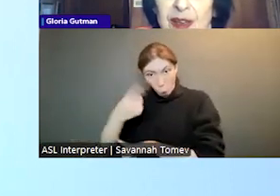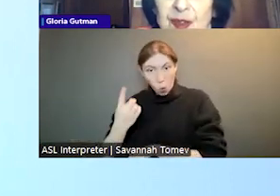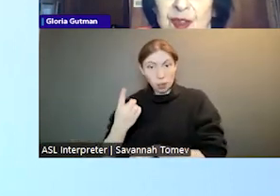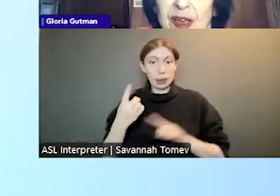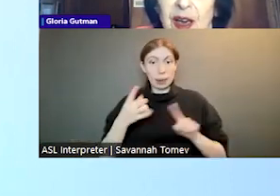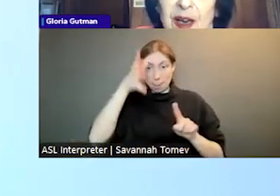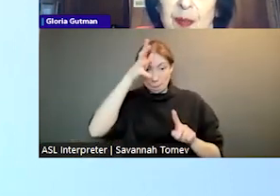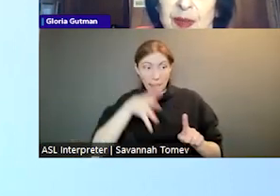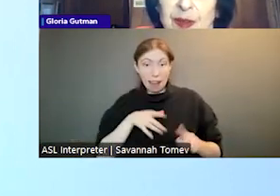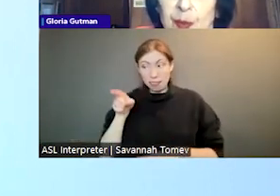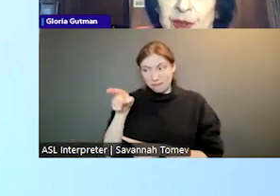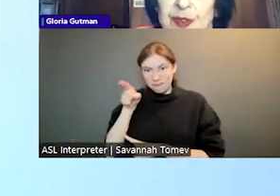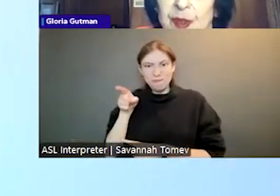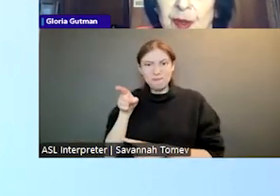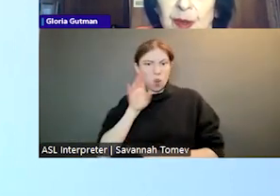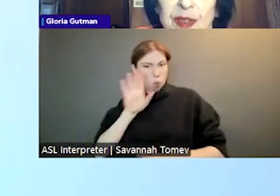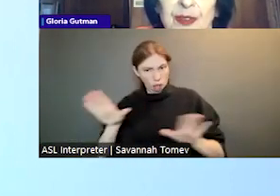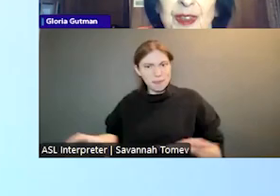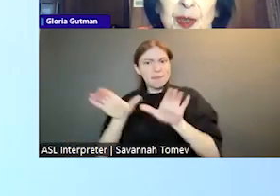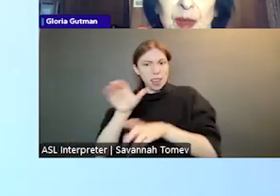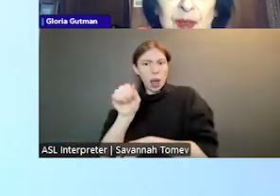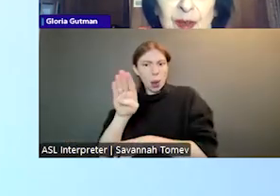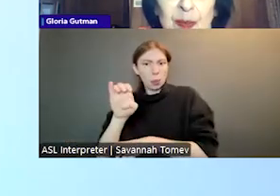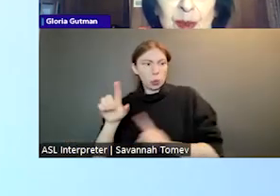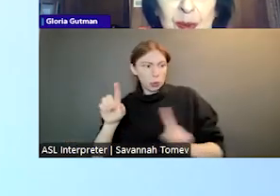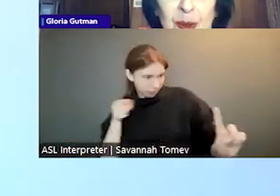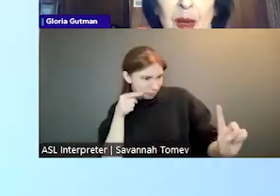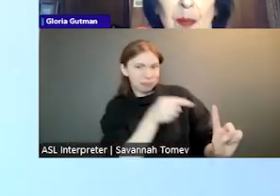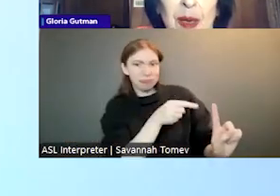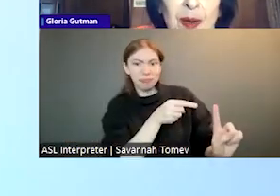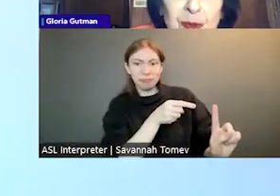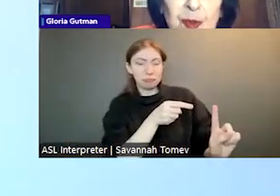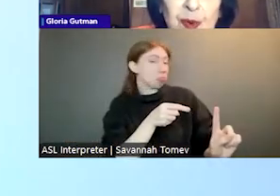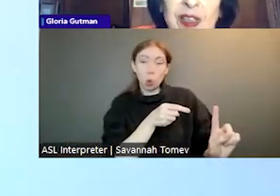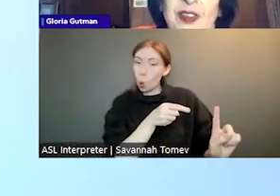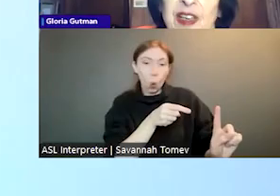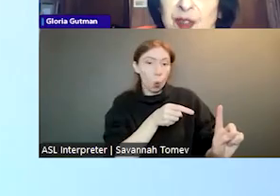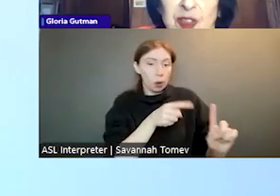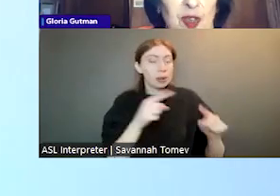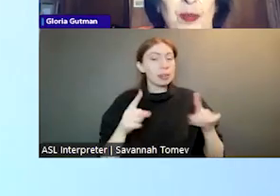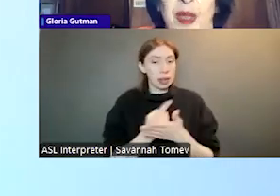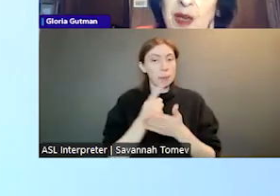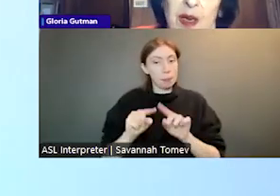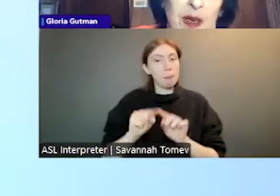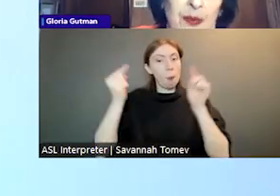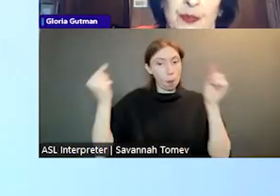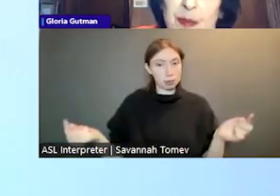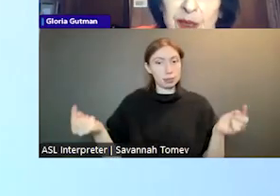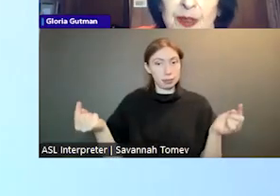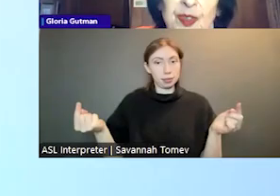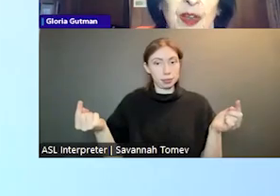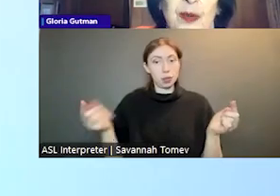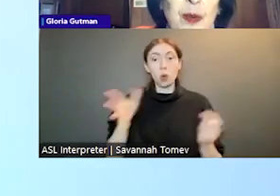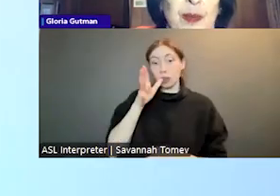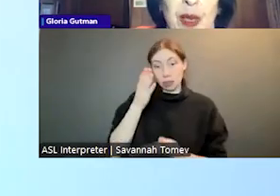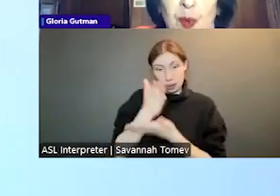males as being the ones that are going to victimize other people, but also recognize that some